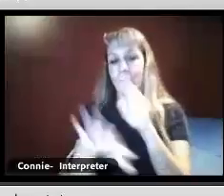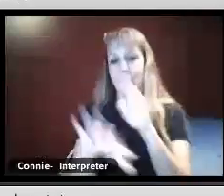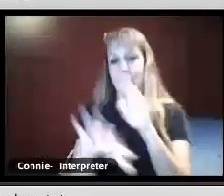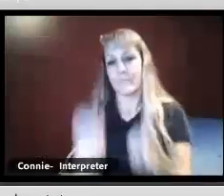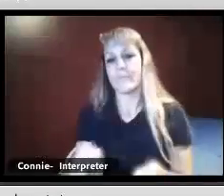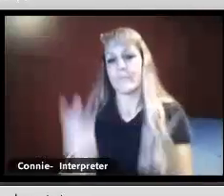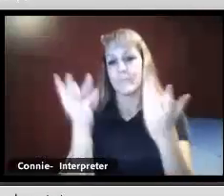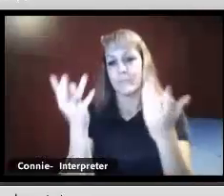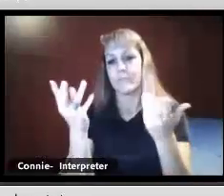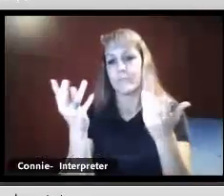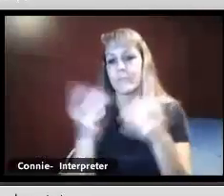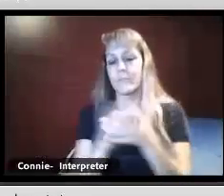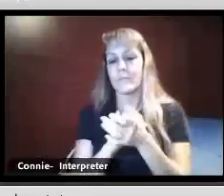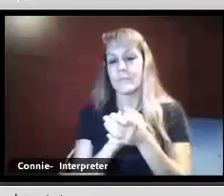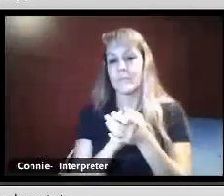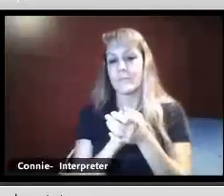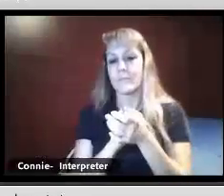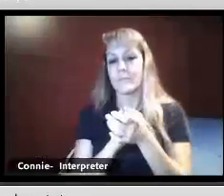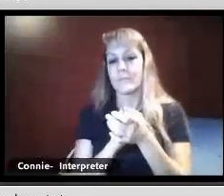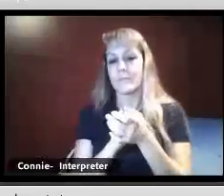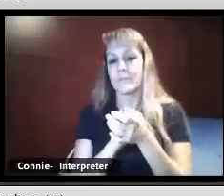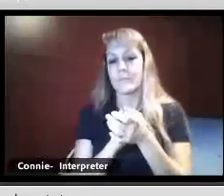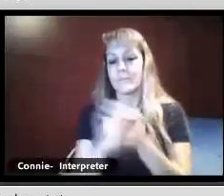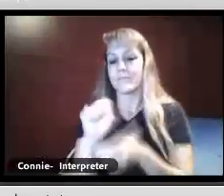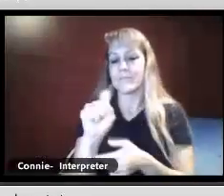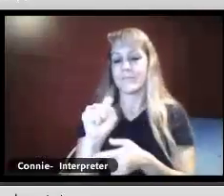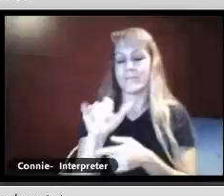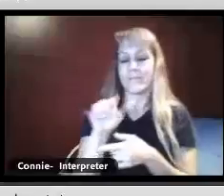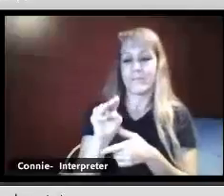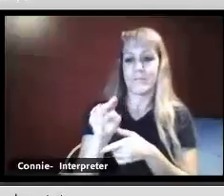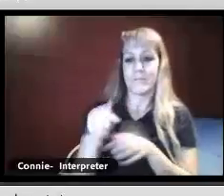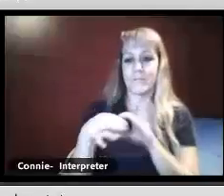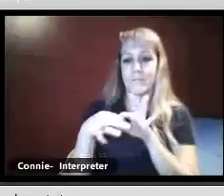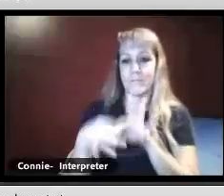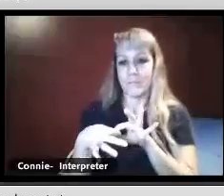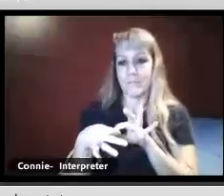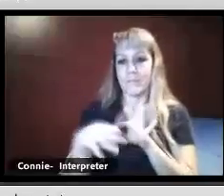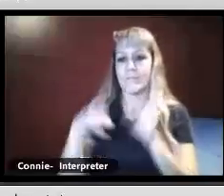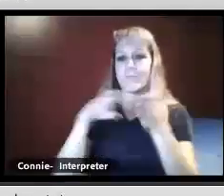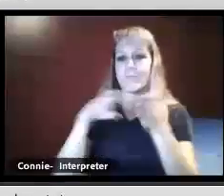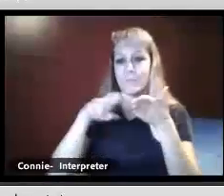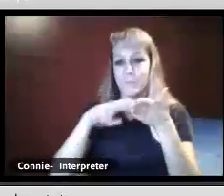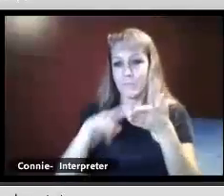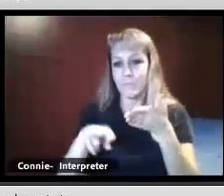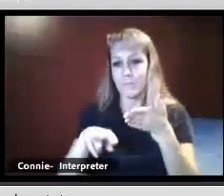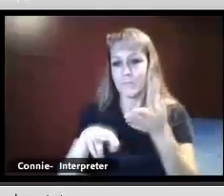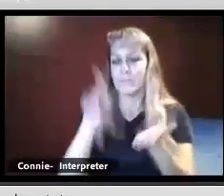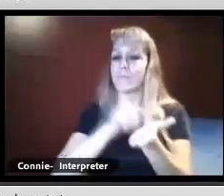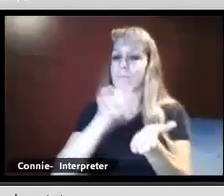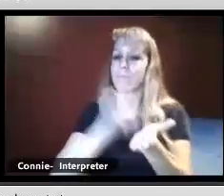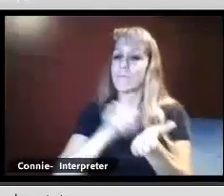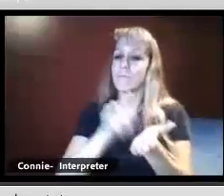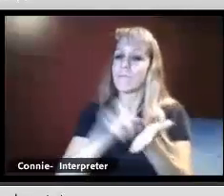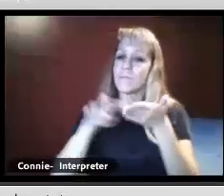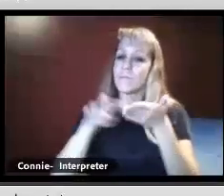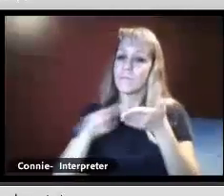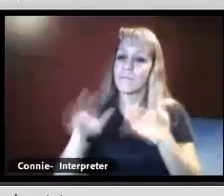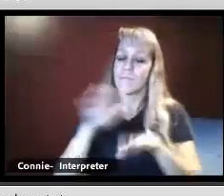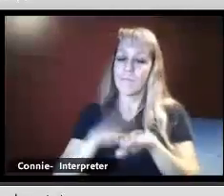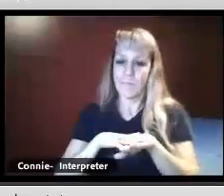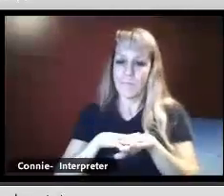substantial and growing amount of STEM-based research, published research, via the open